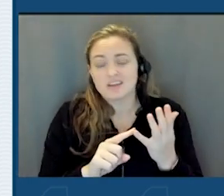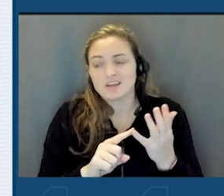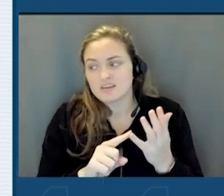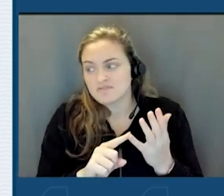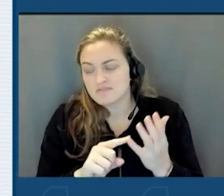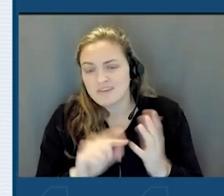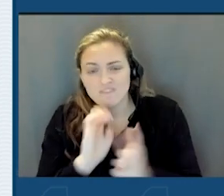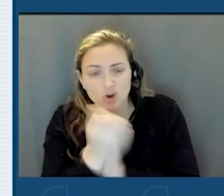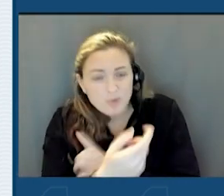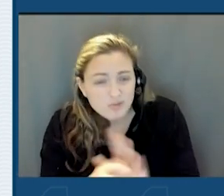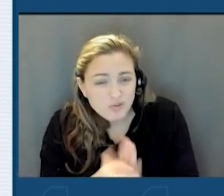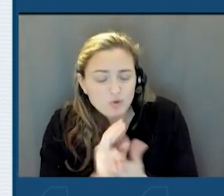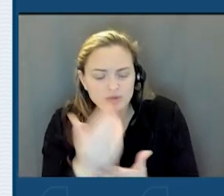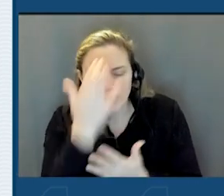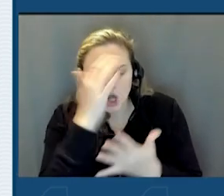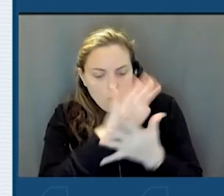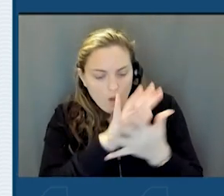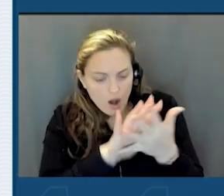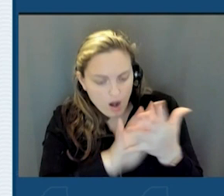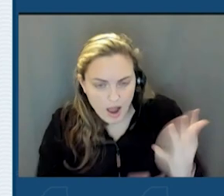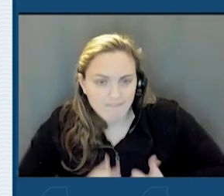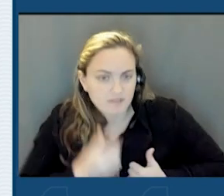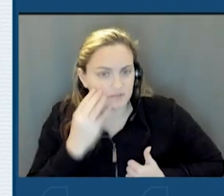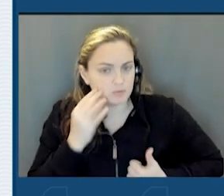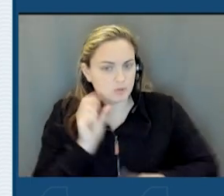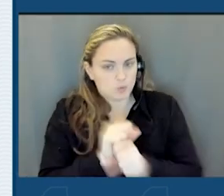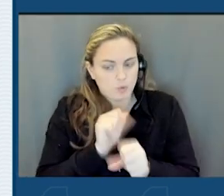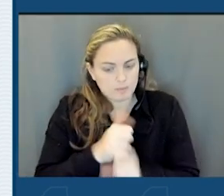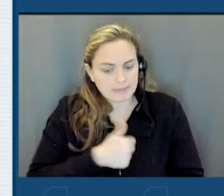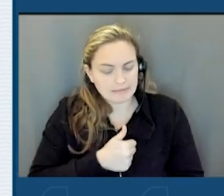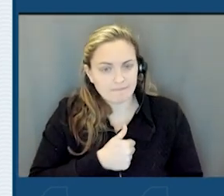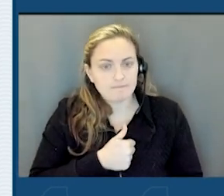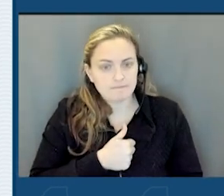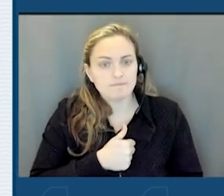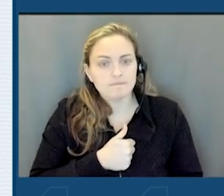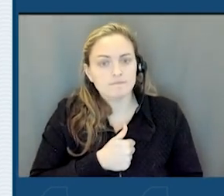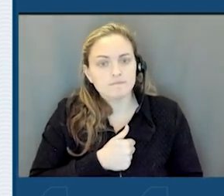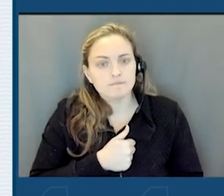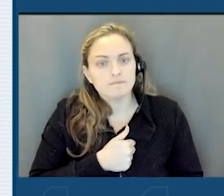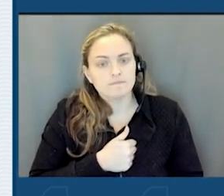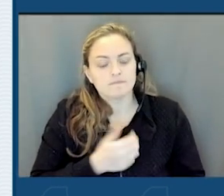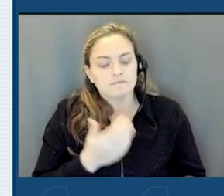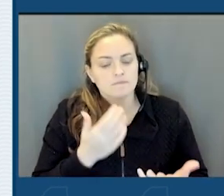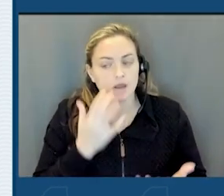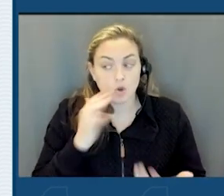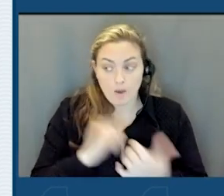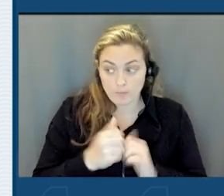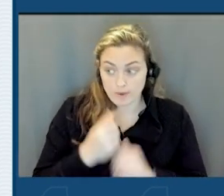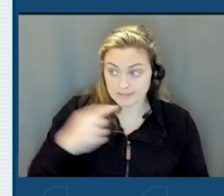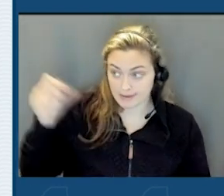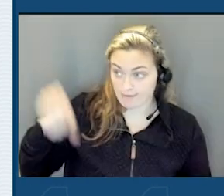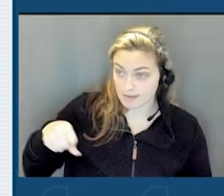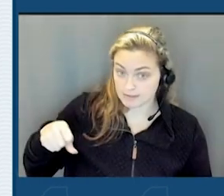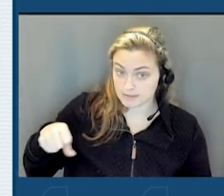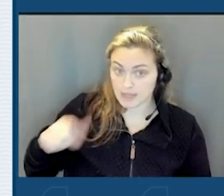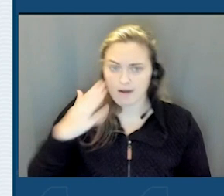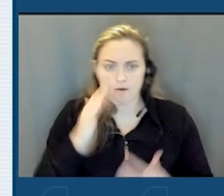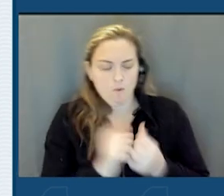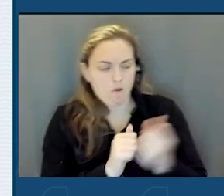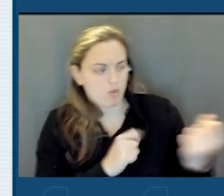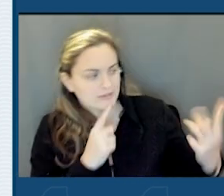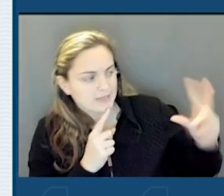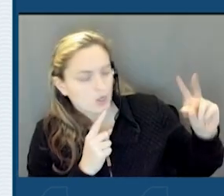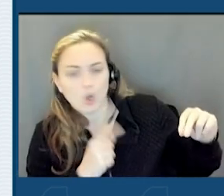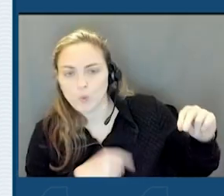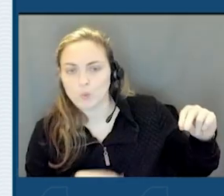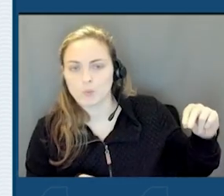I know what this is all about. I've lived it. I know all the ways that a town can say yes to a project, and I know all the ways they can say